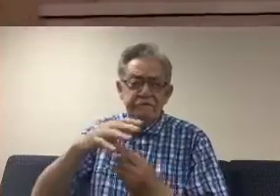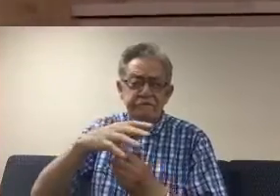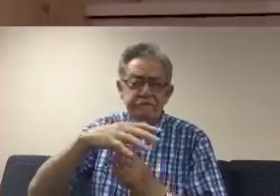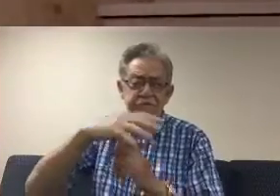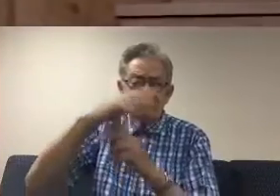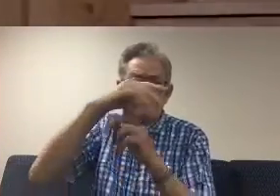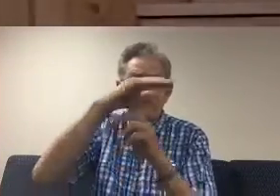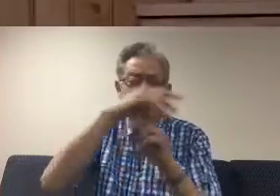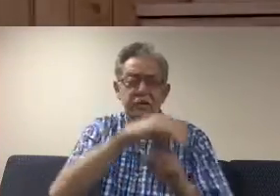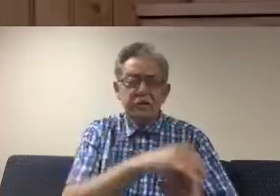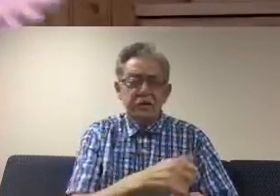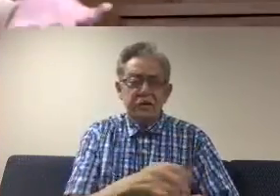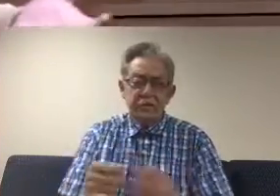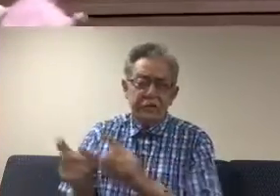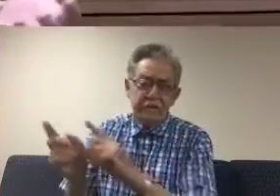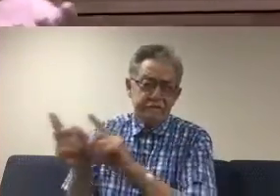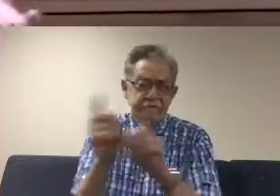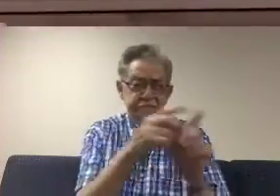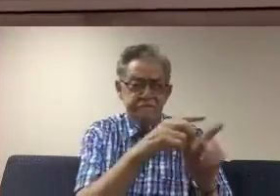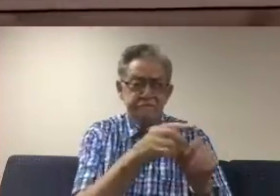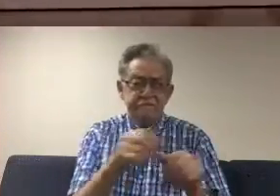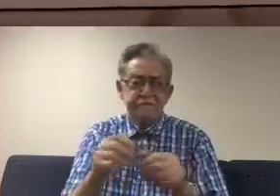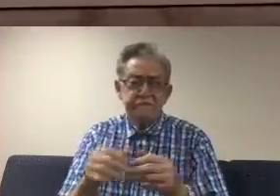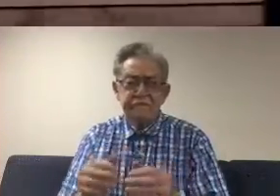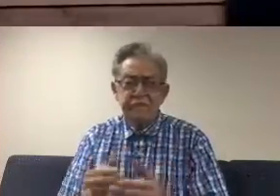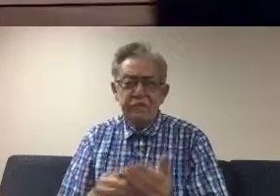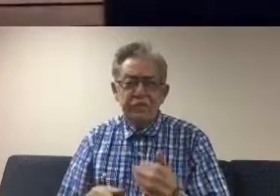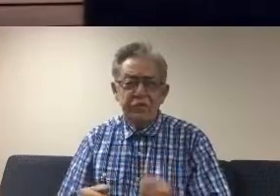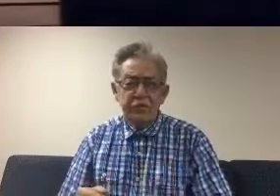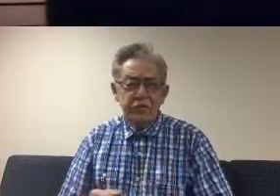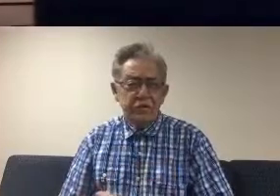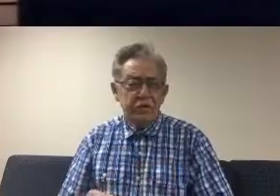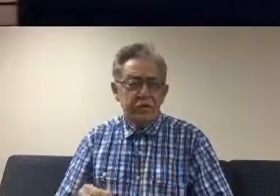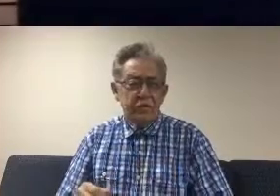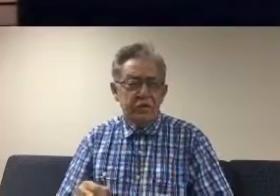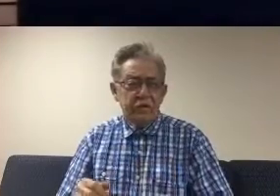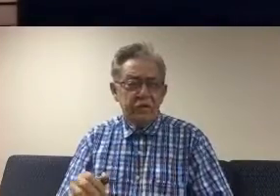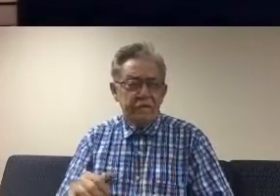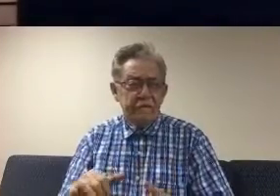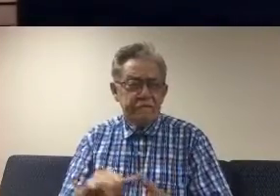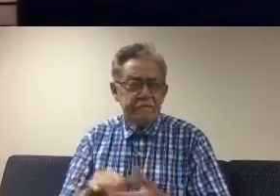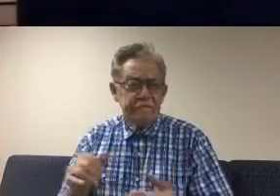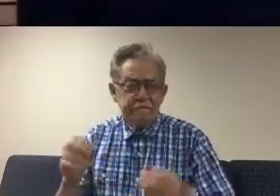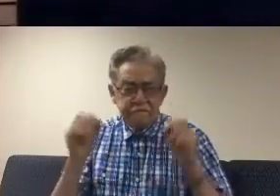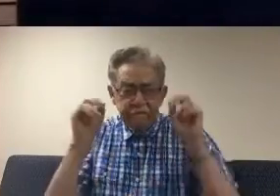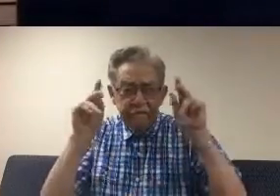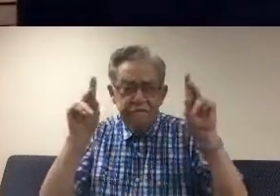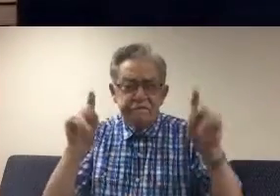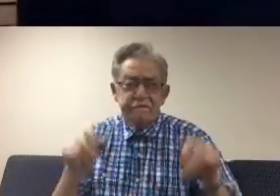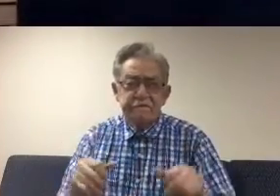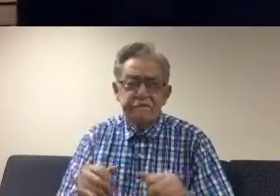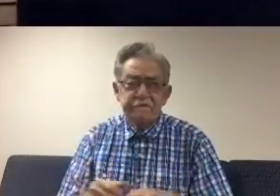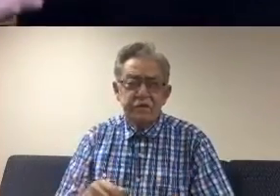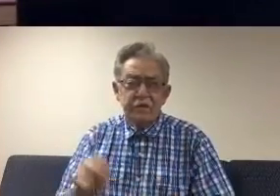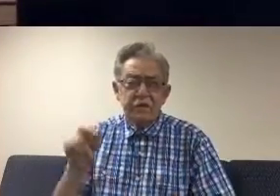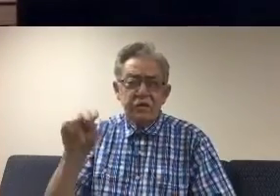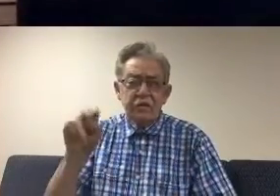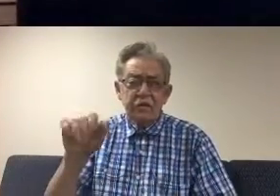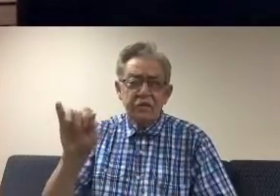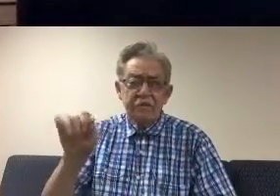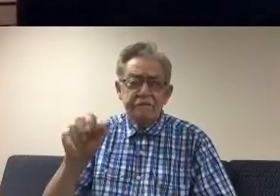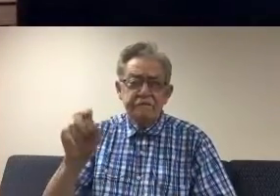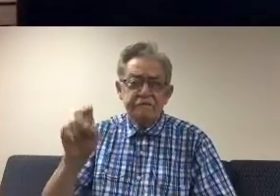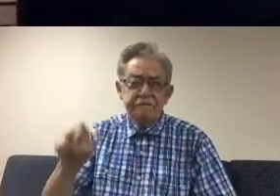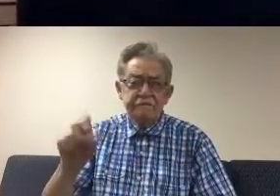and that is true. And he said it was amazing how that a lie that, you know, that Nixon had not done